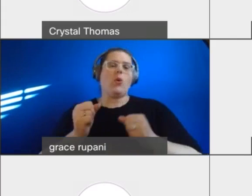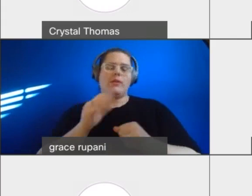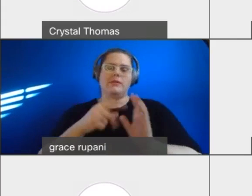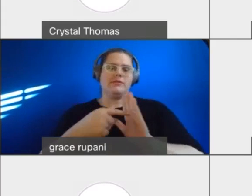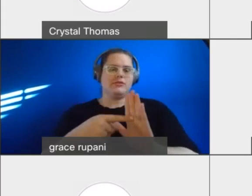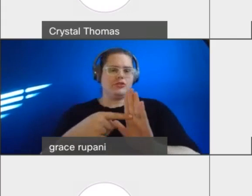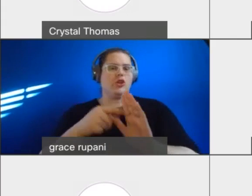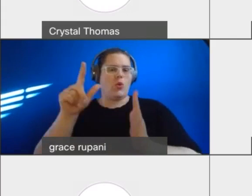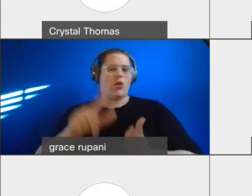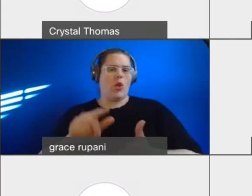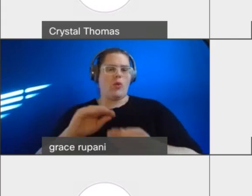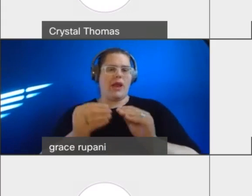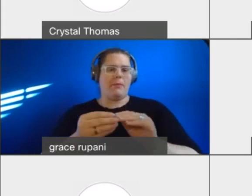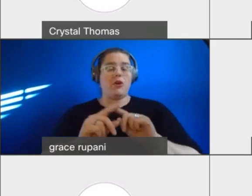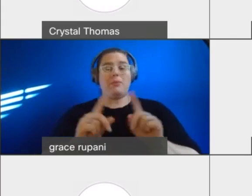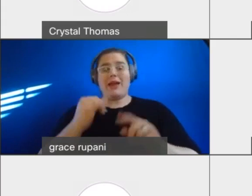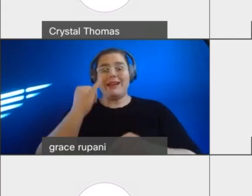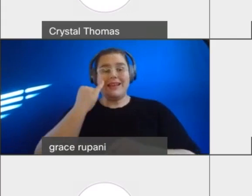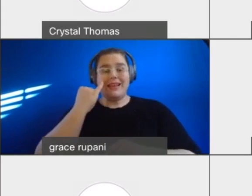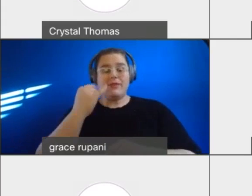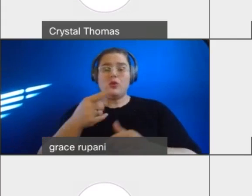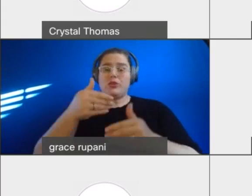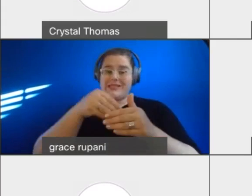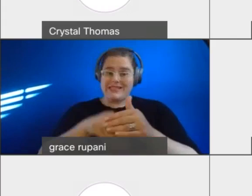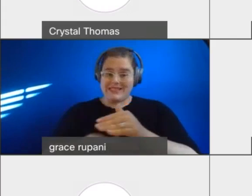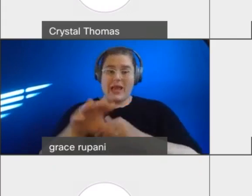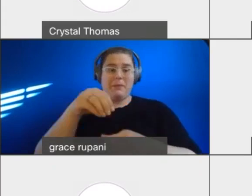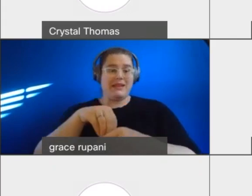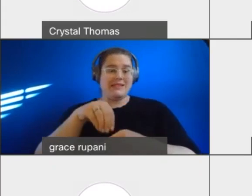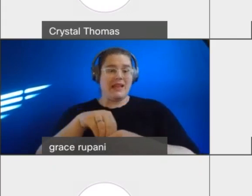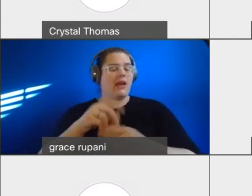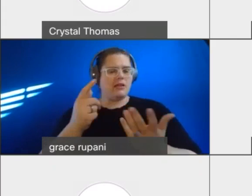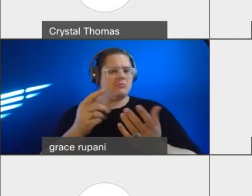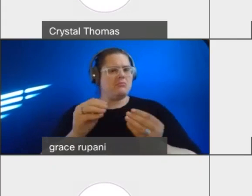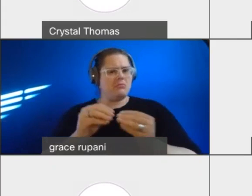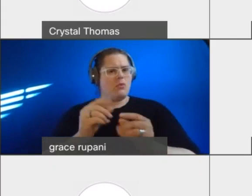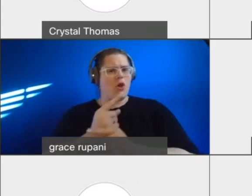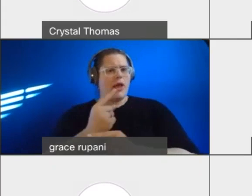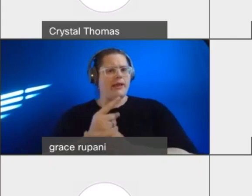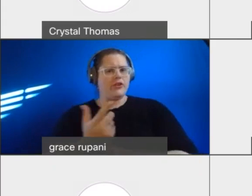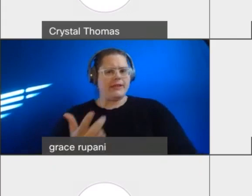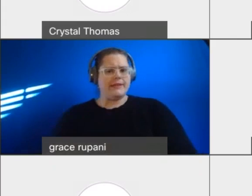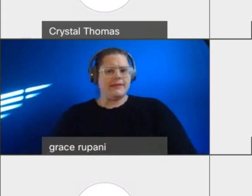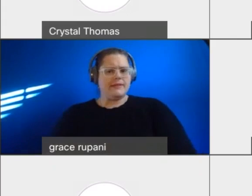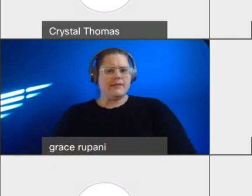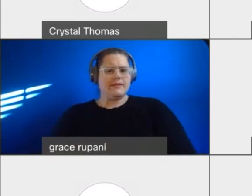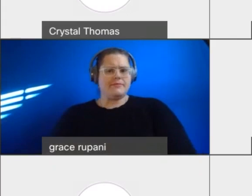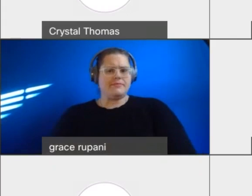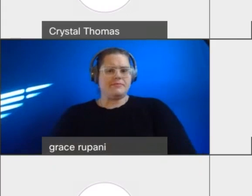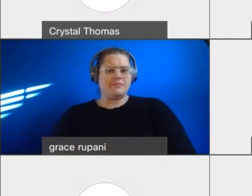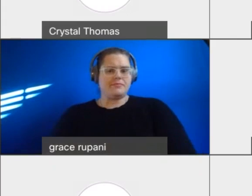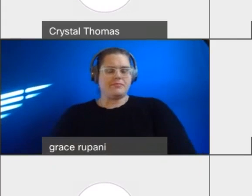quite accurate if you're just able to step inside. So it seems to me that just having a place